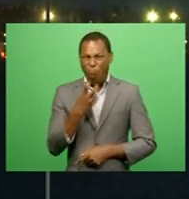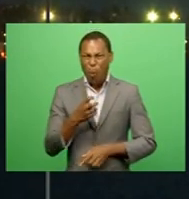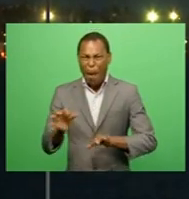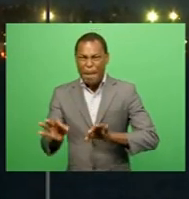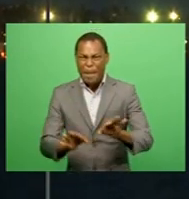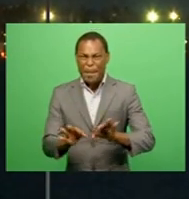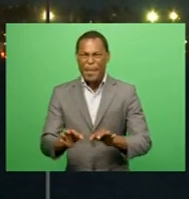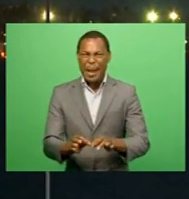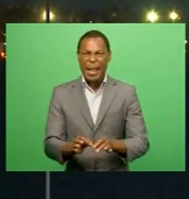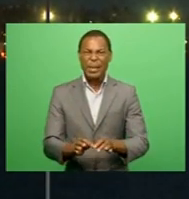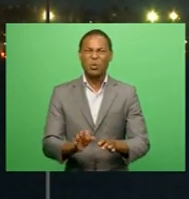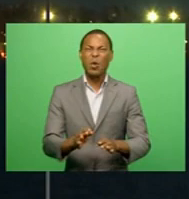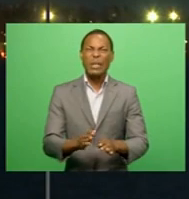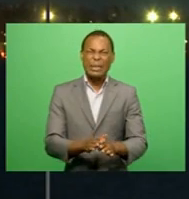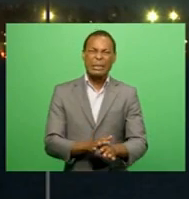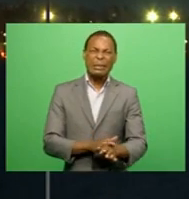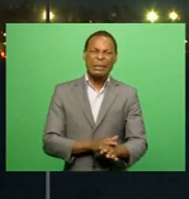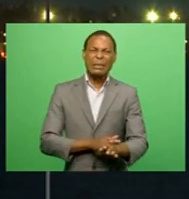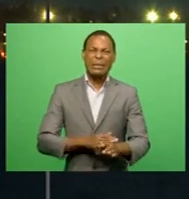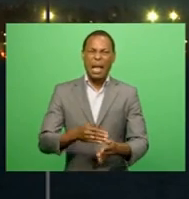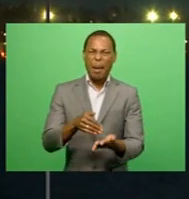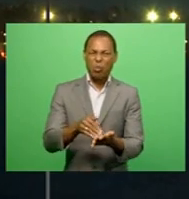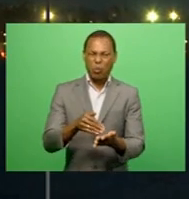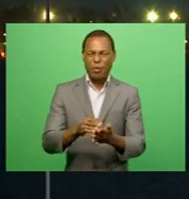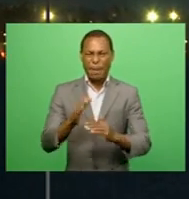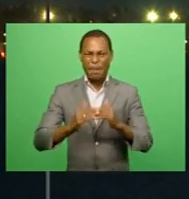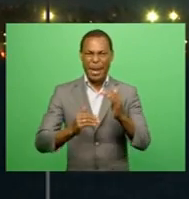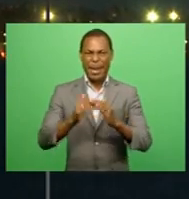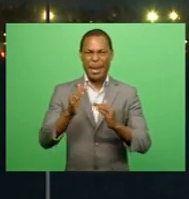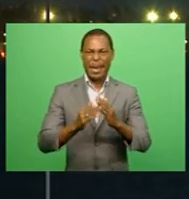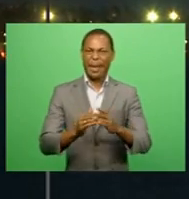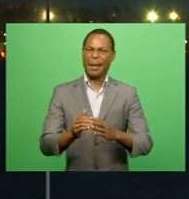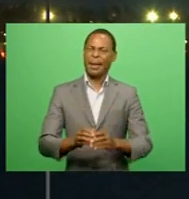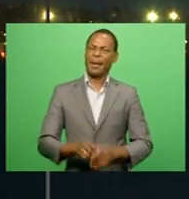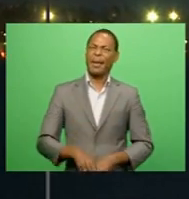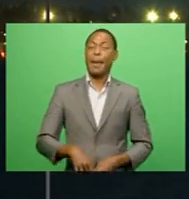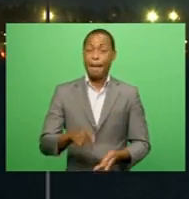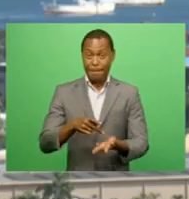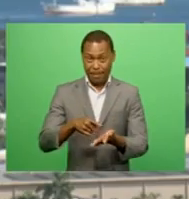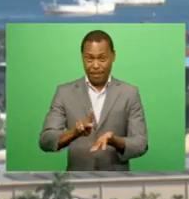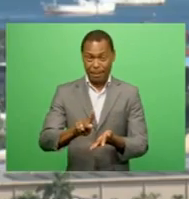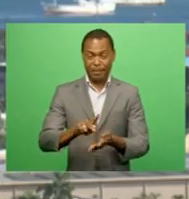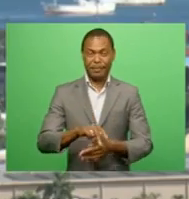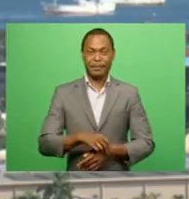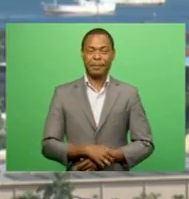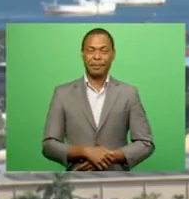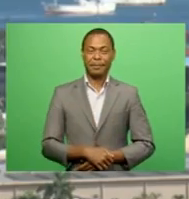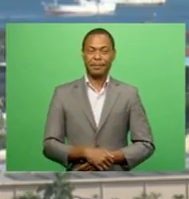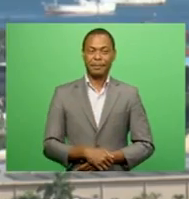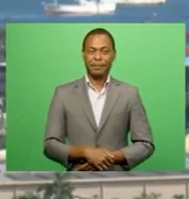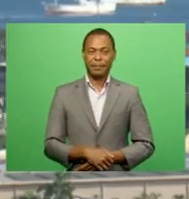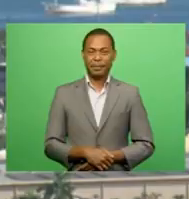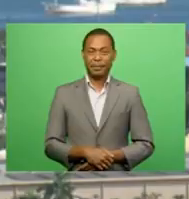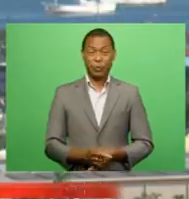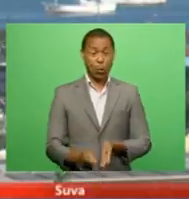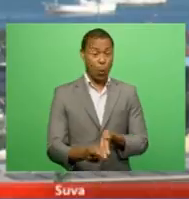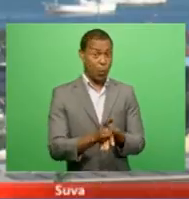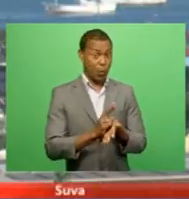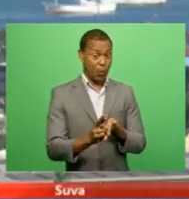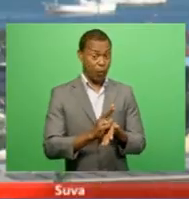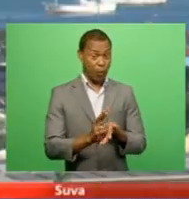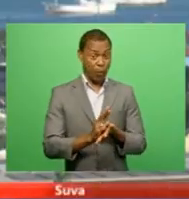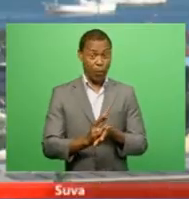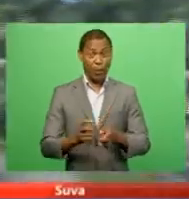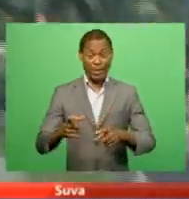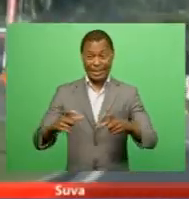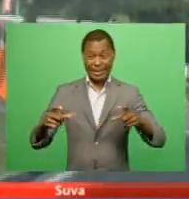the approval of building and construction permits. Josiah Nunga reports. The review of the city planning